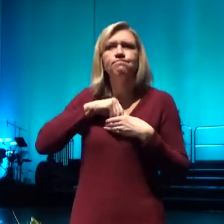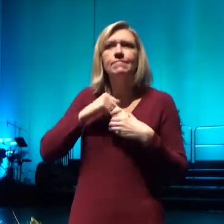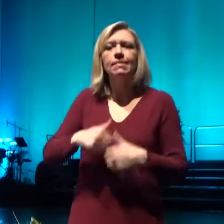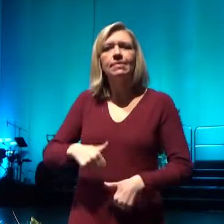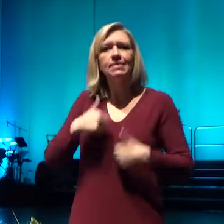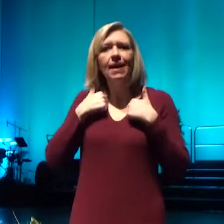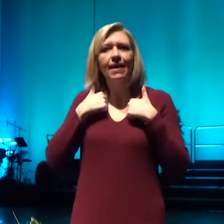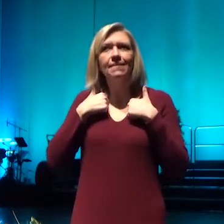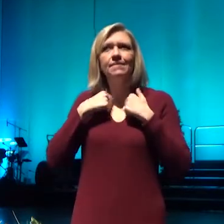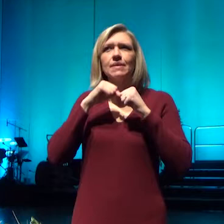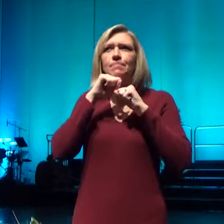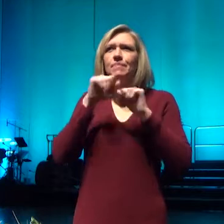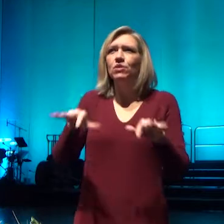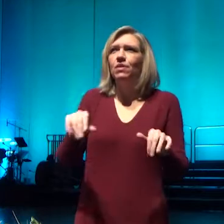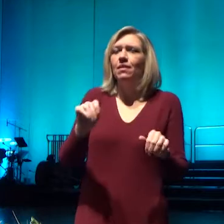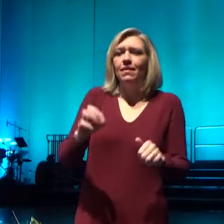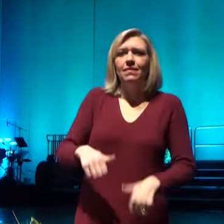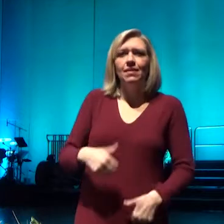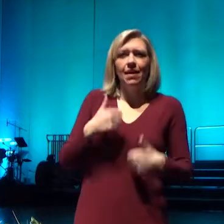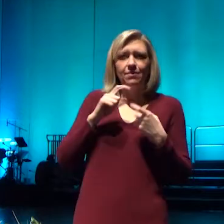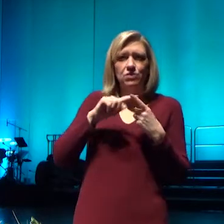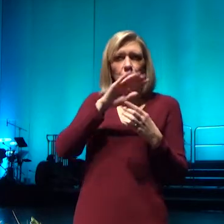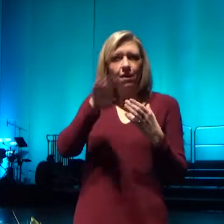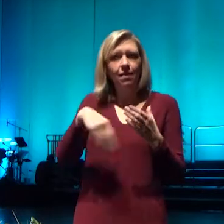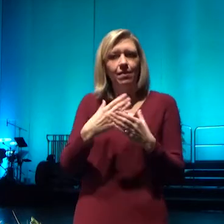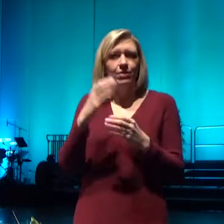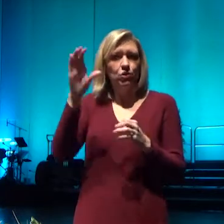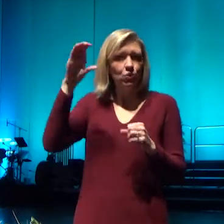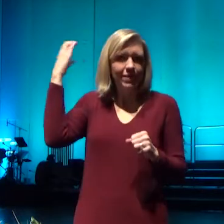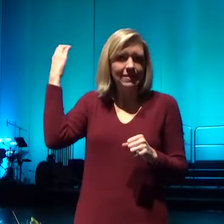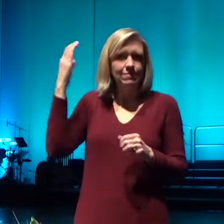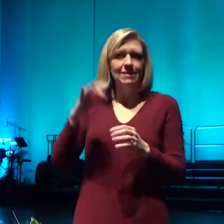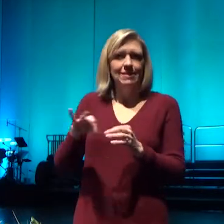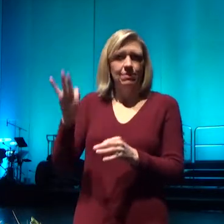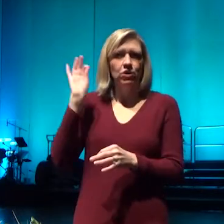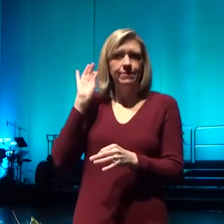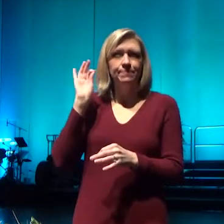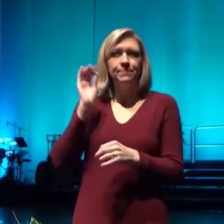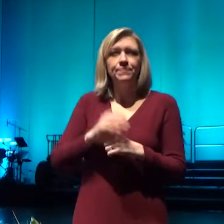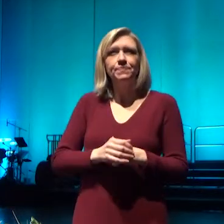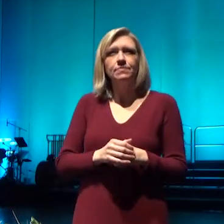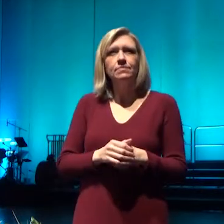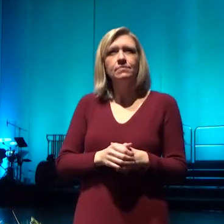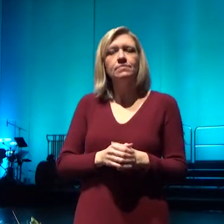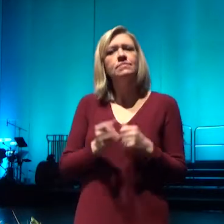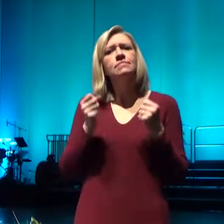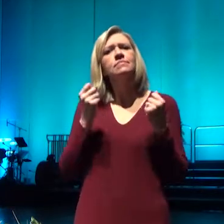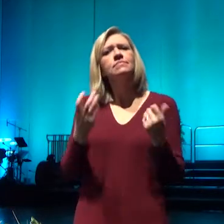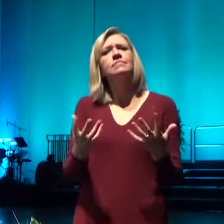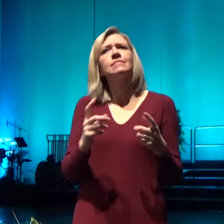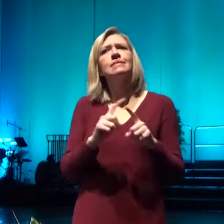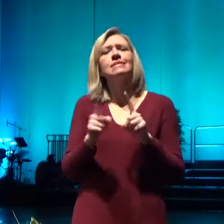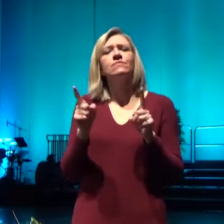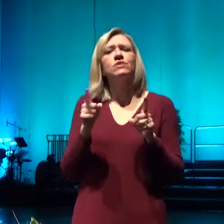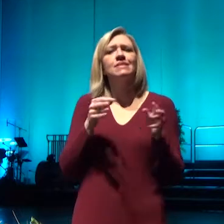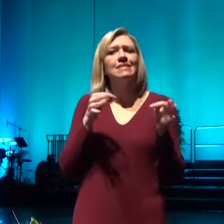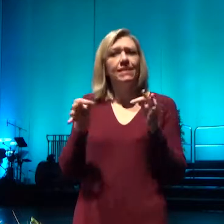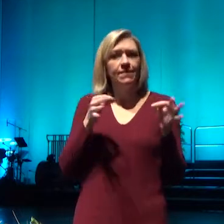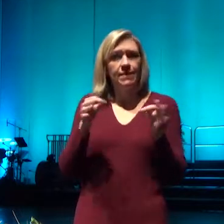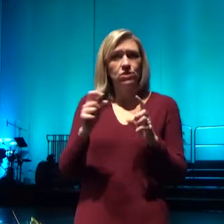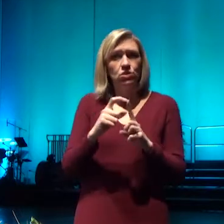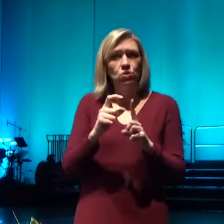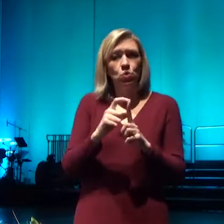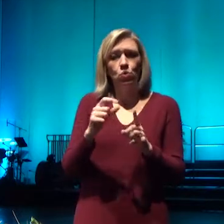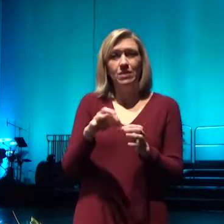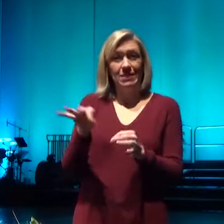miracle of life to all, the Christmas spirit. And there are many different definitions for this